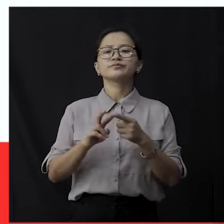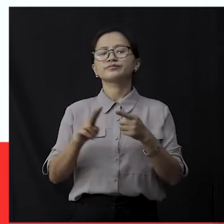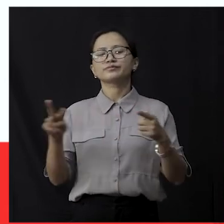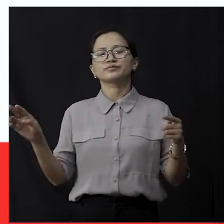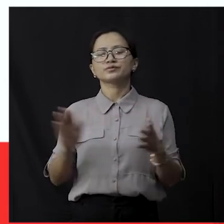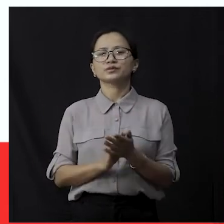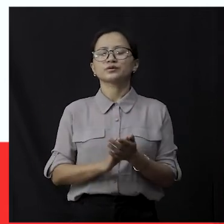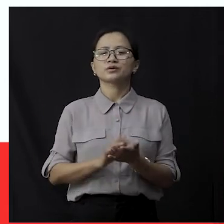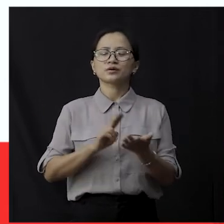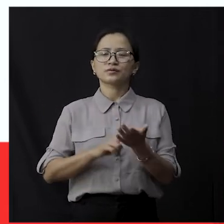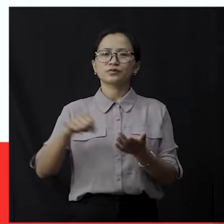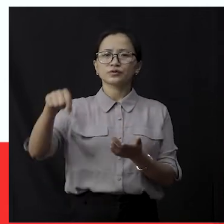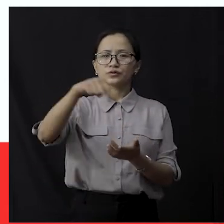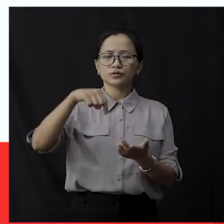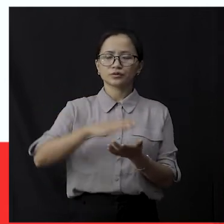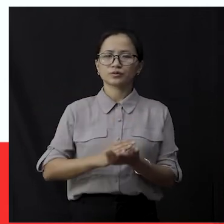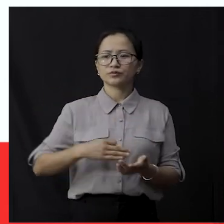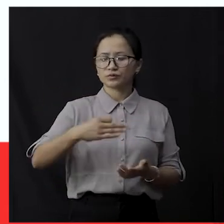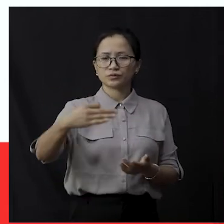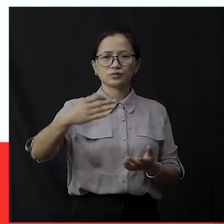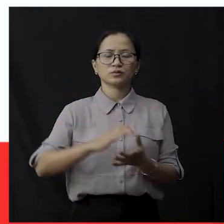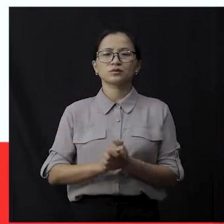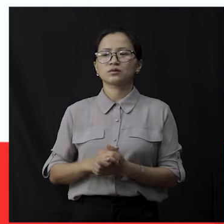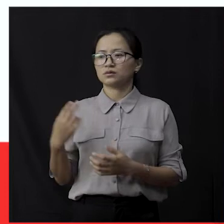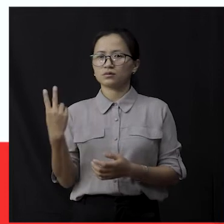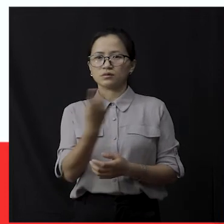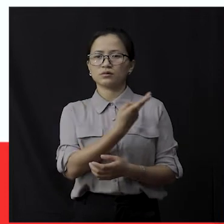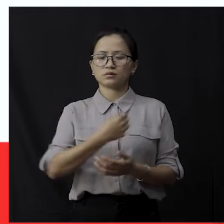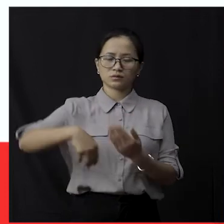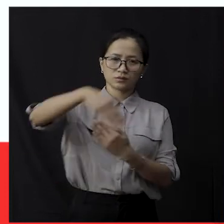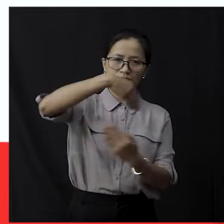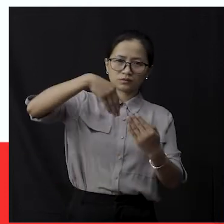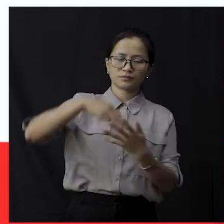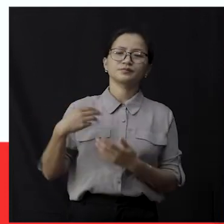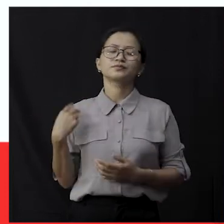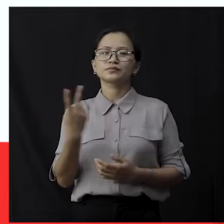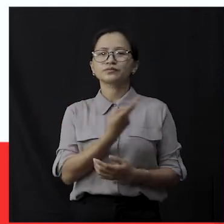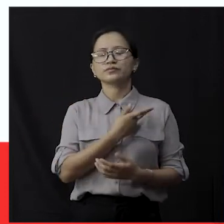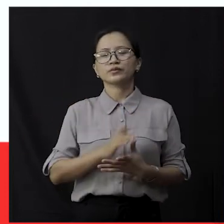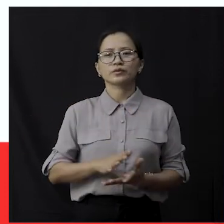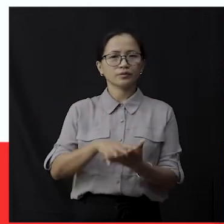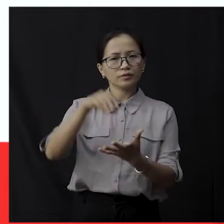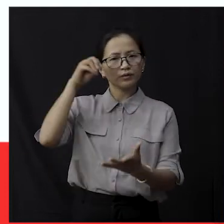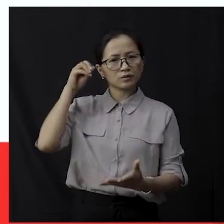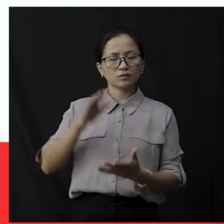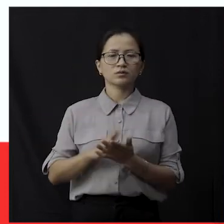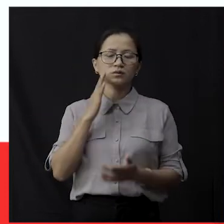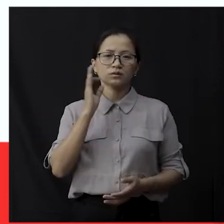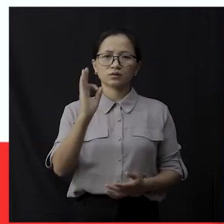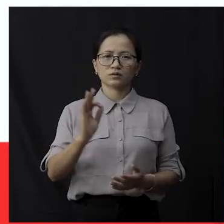natural features that we have around us, right? And we have learned the